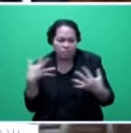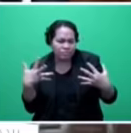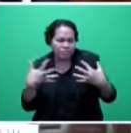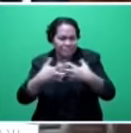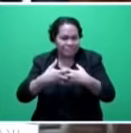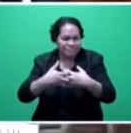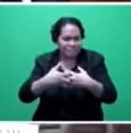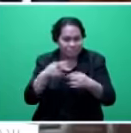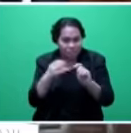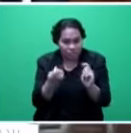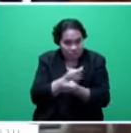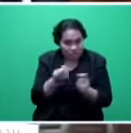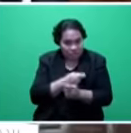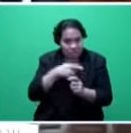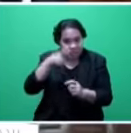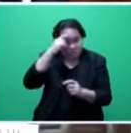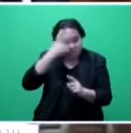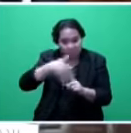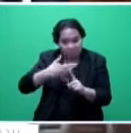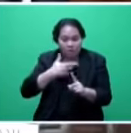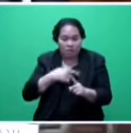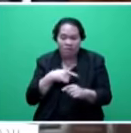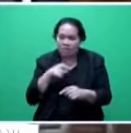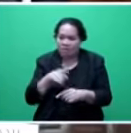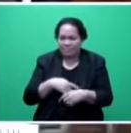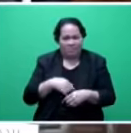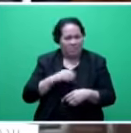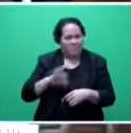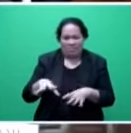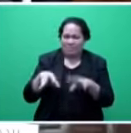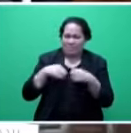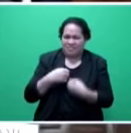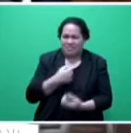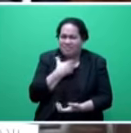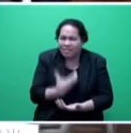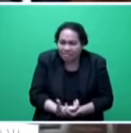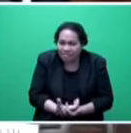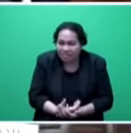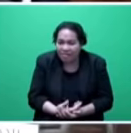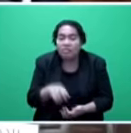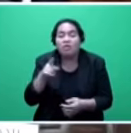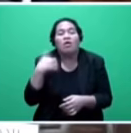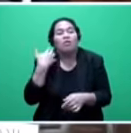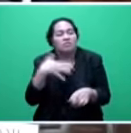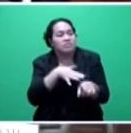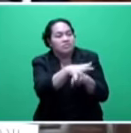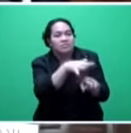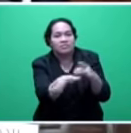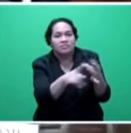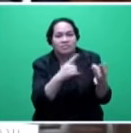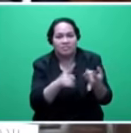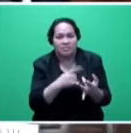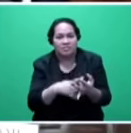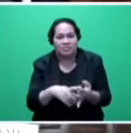in tariff is absurd and short-sighted, and he is still trying to put the blame on somebody else.